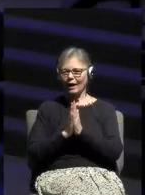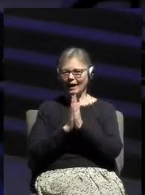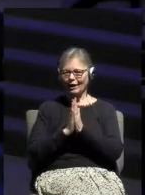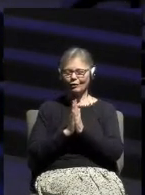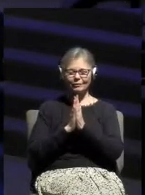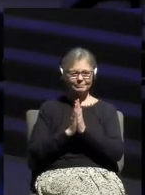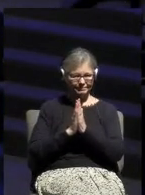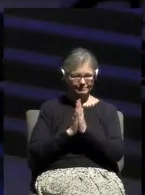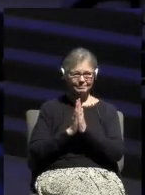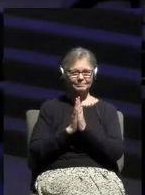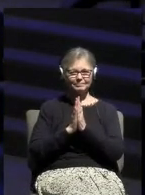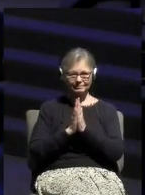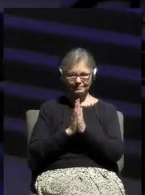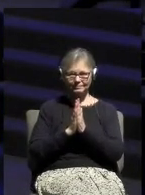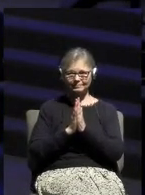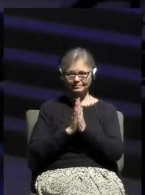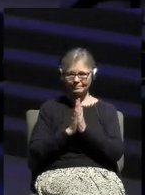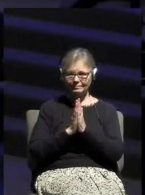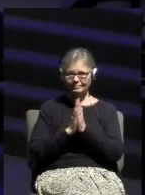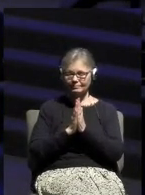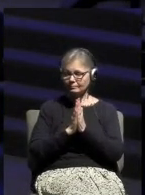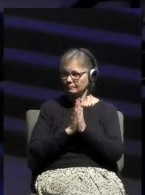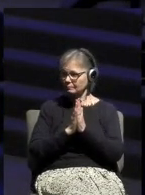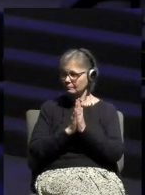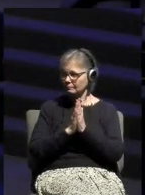time of prayer right now, actually.